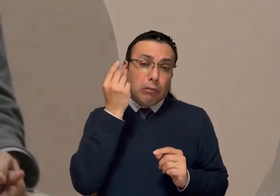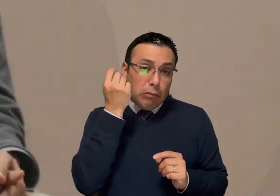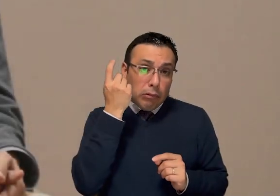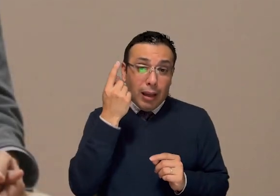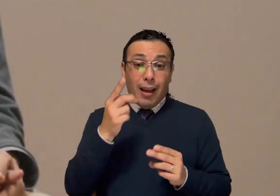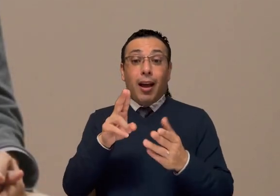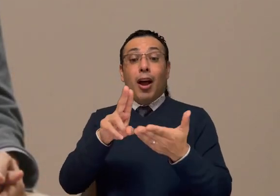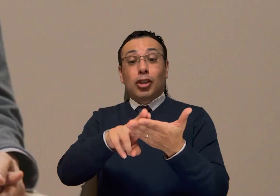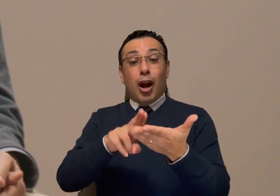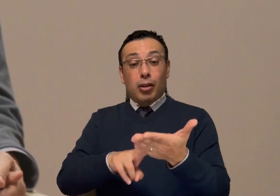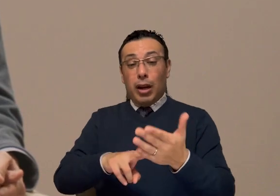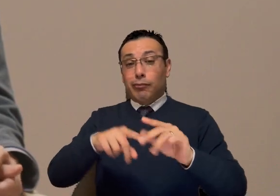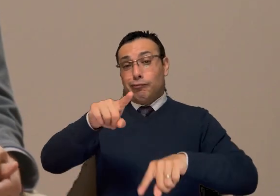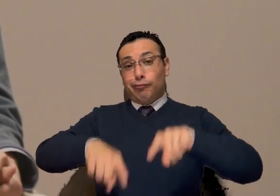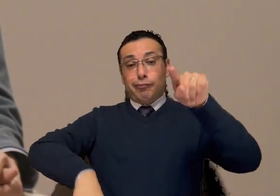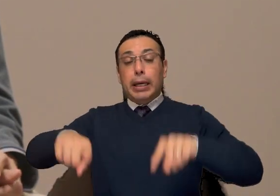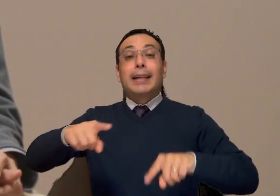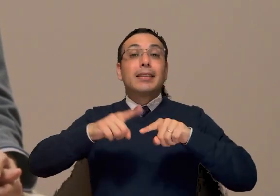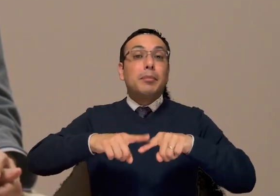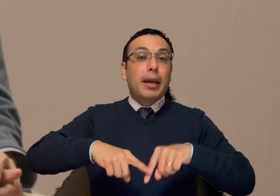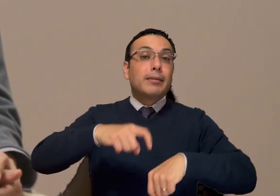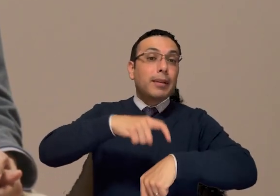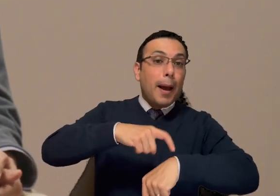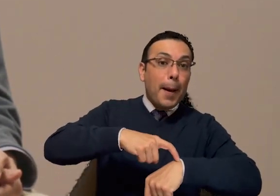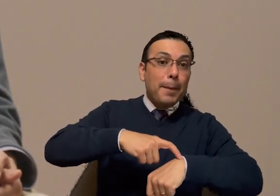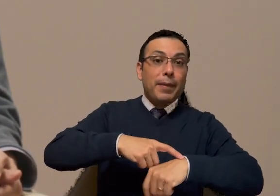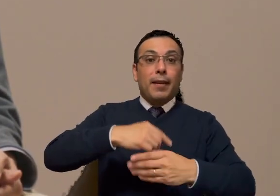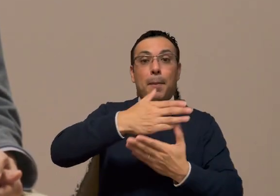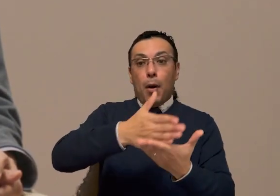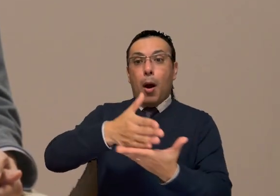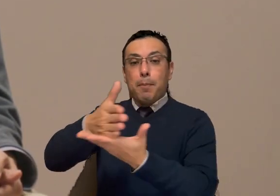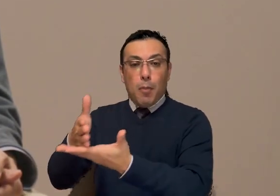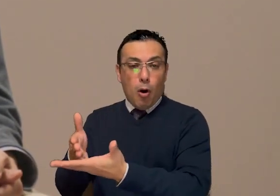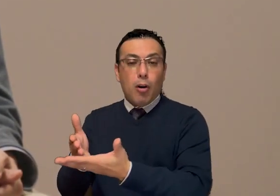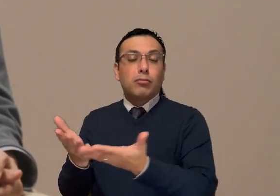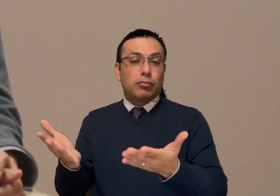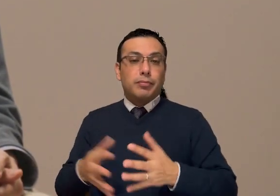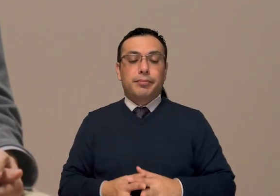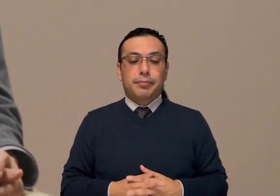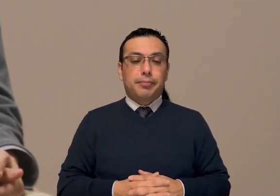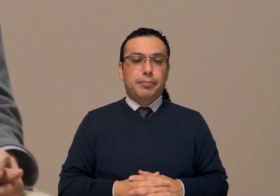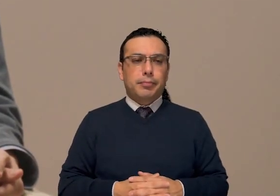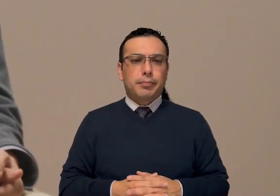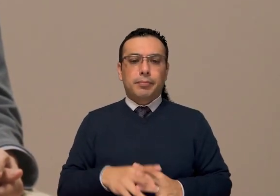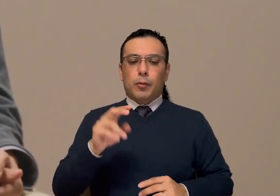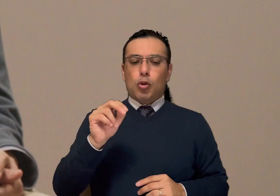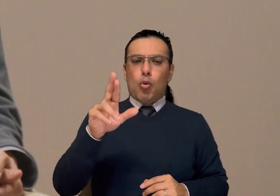Will some of those contracts, will the contracts be announced when they are awarded?